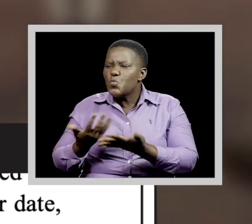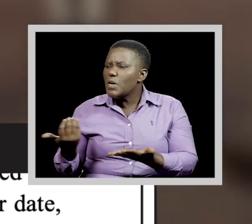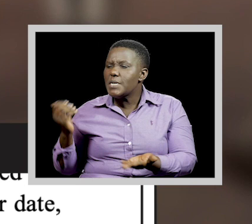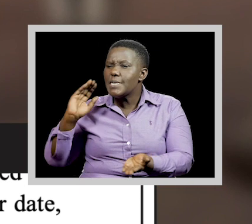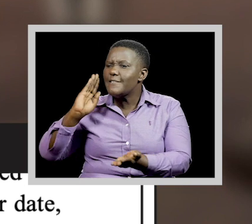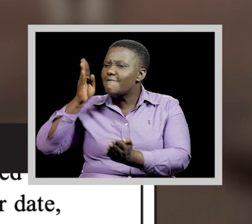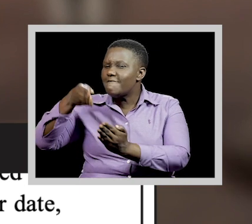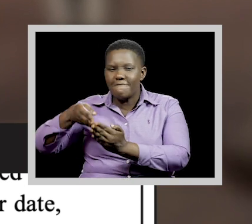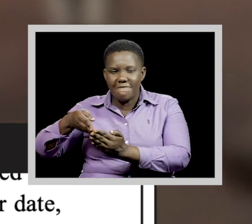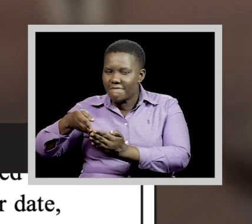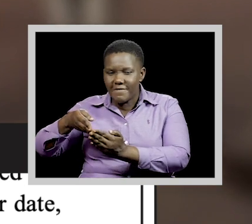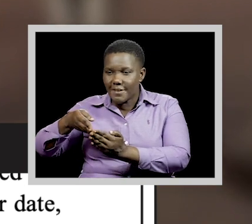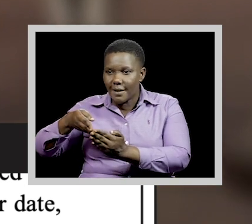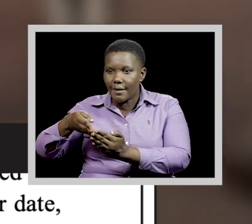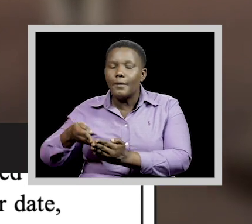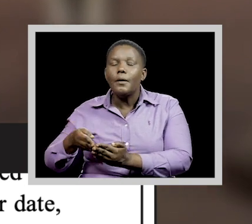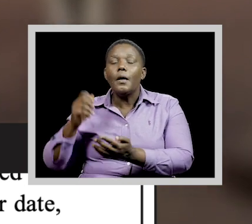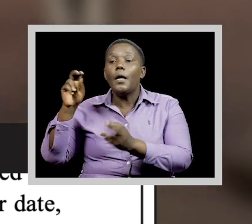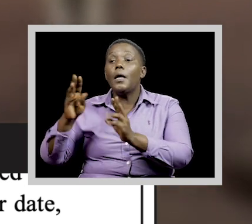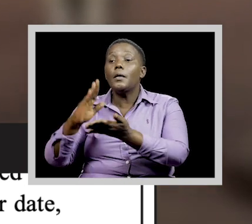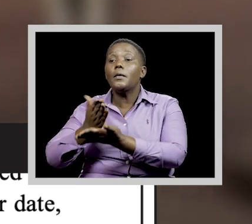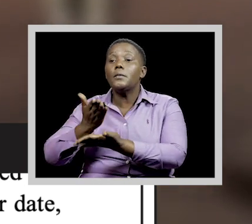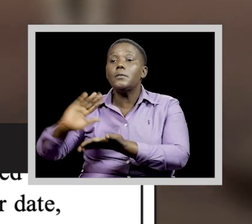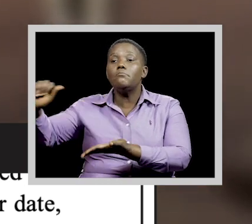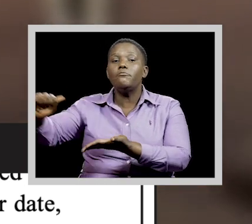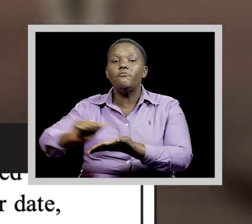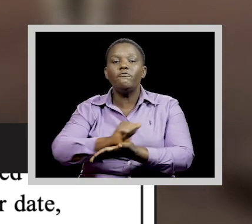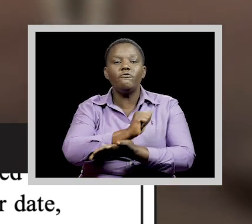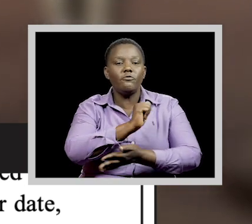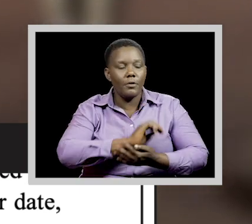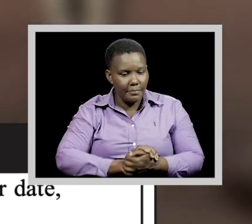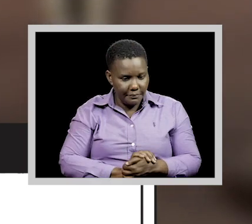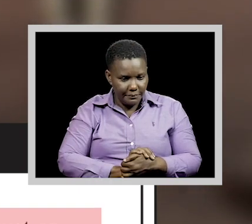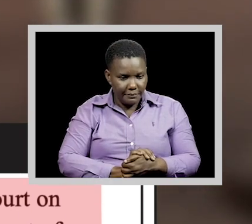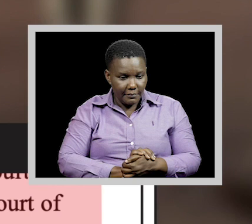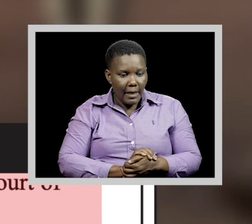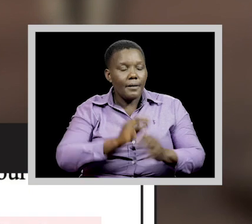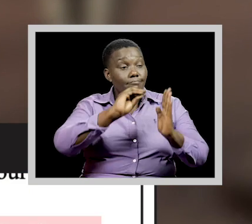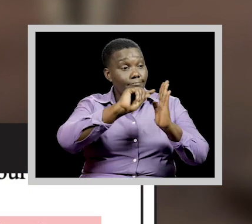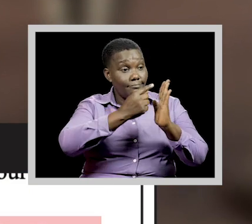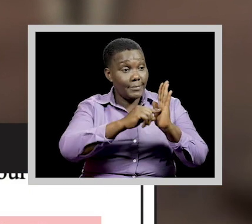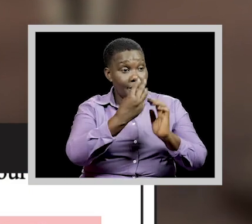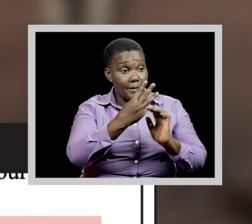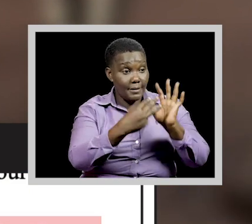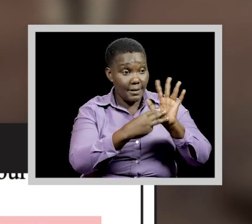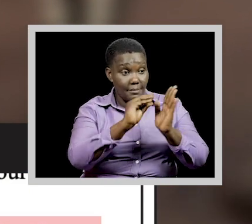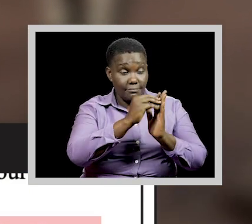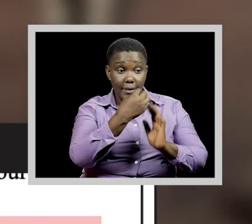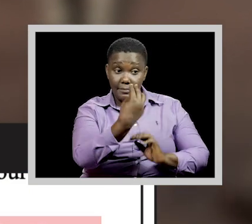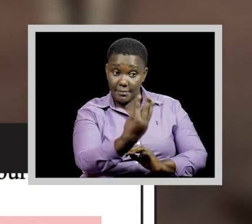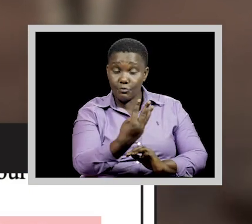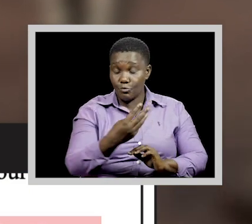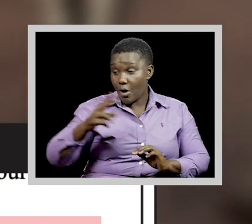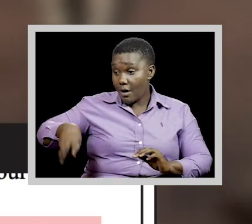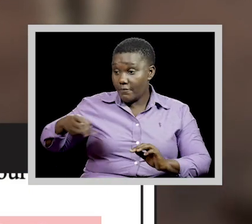his inability to attend, the case shall be dismissed. Under Rule 38, sub Rule 3, where